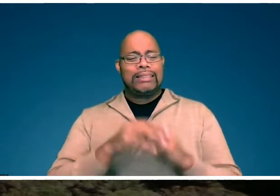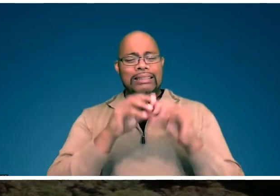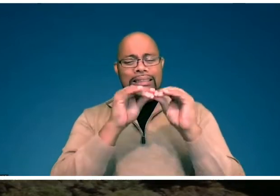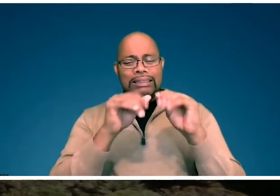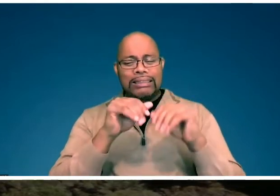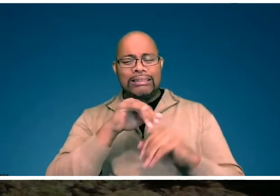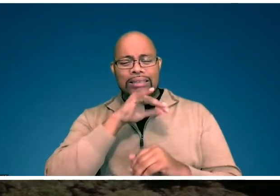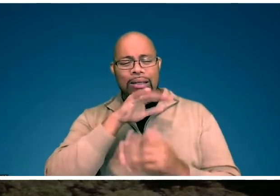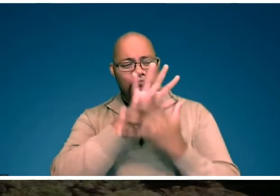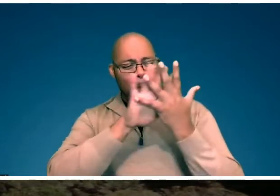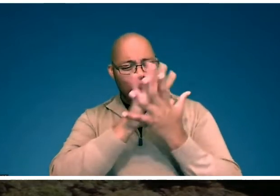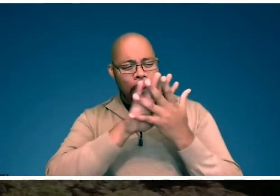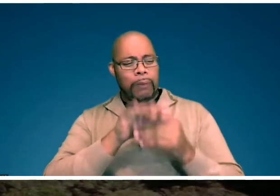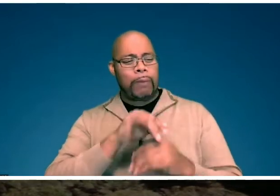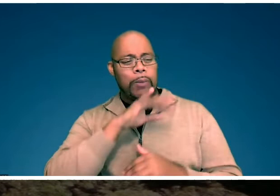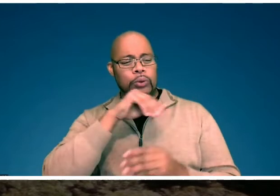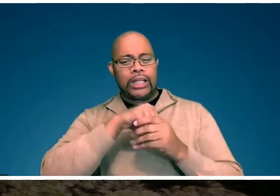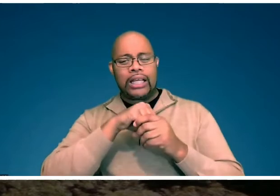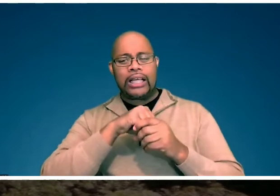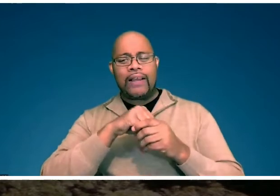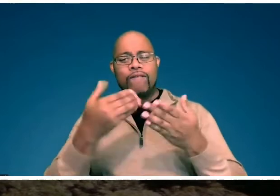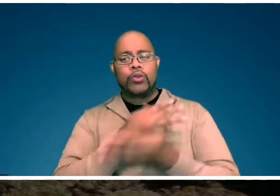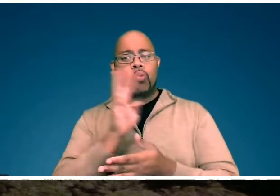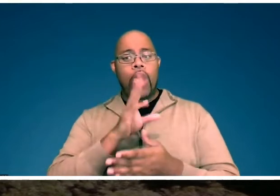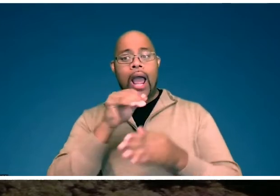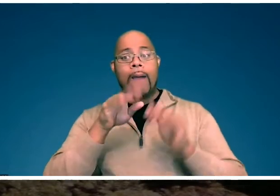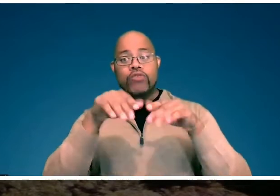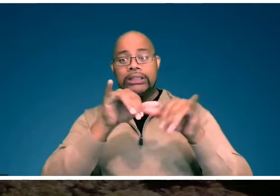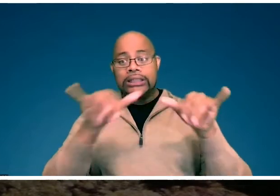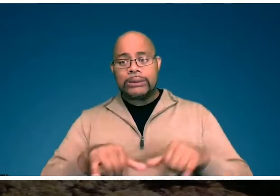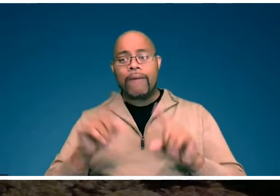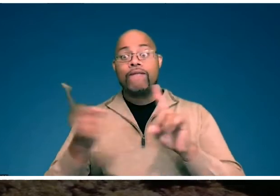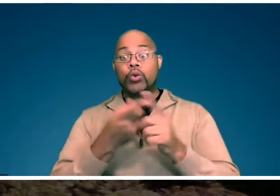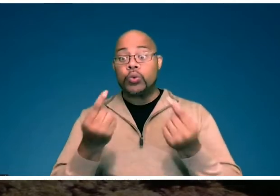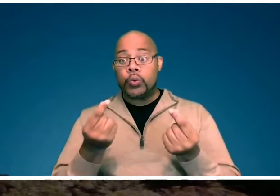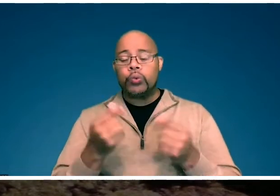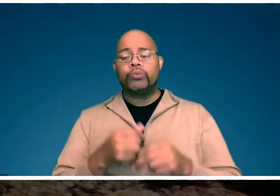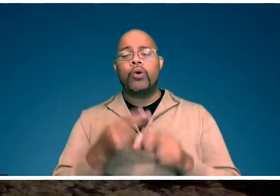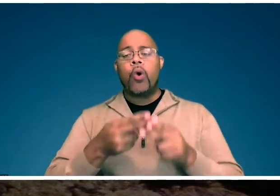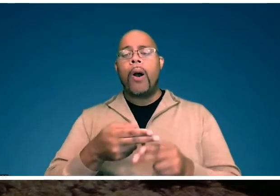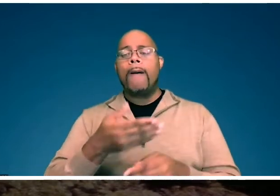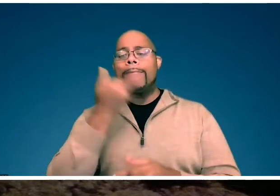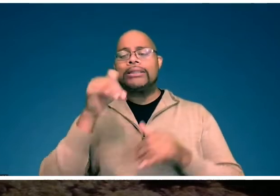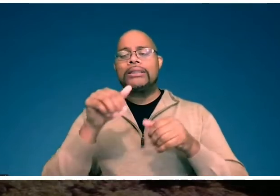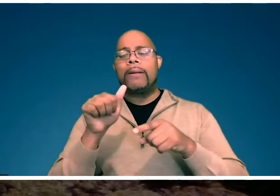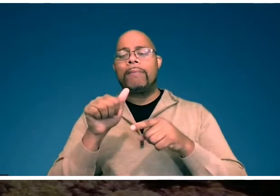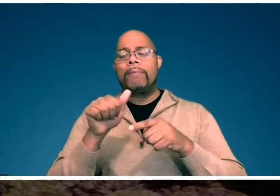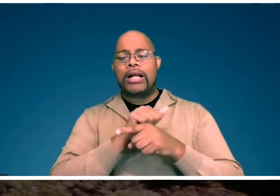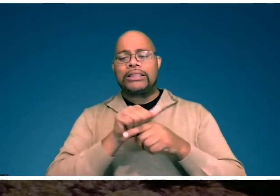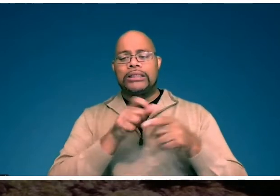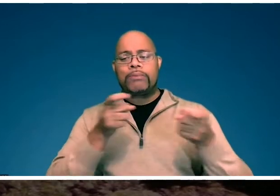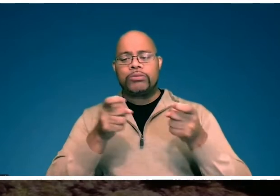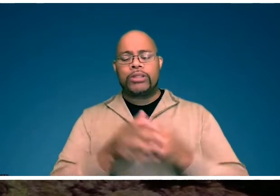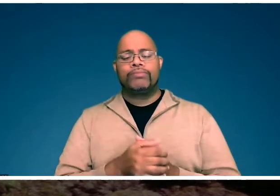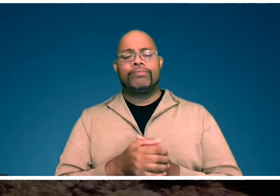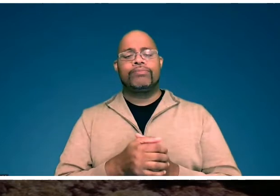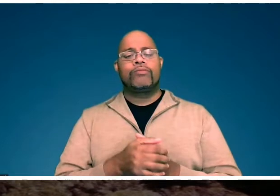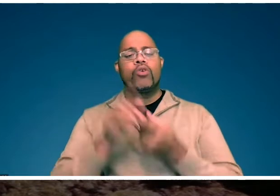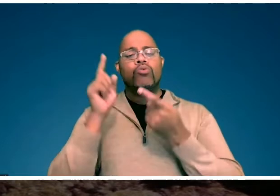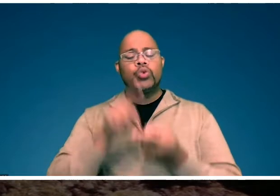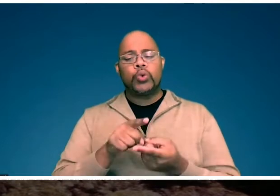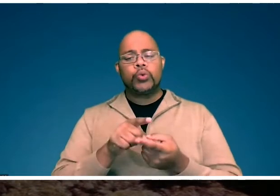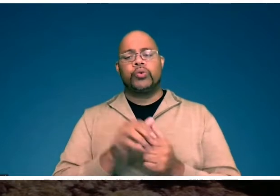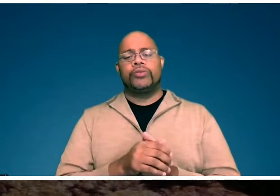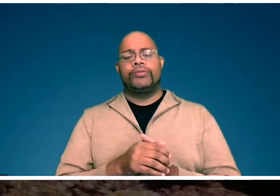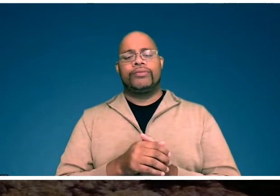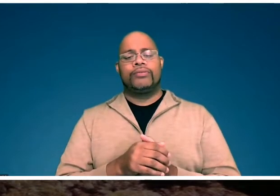sediment pollution in freshwater and marine systems? Well, the first step is to implement what's called best management practices to reduce